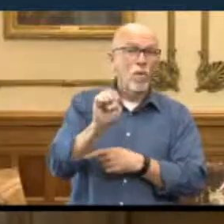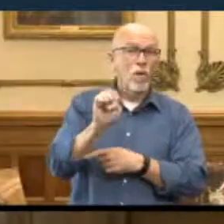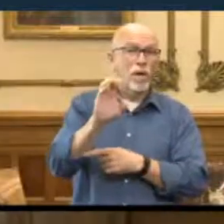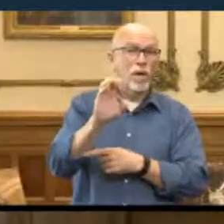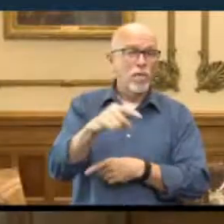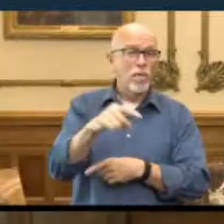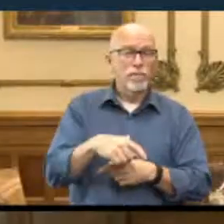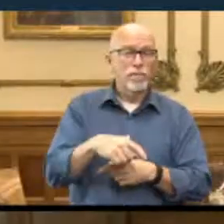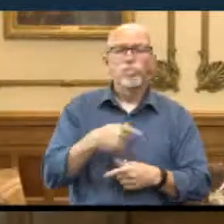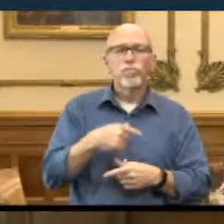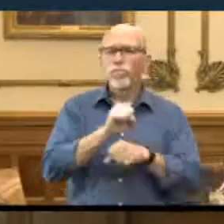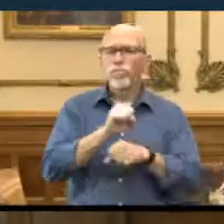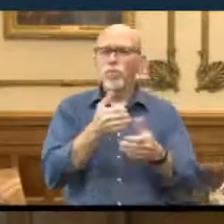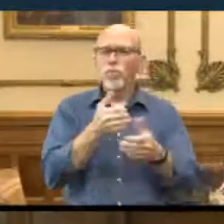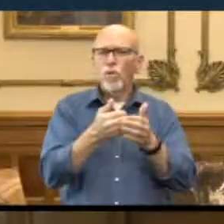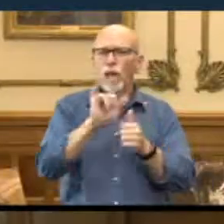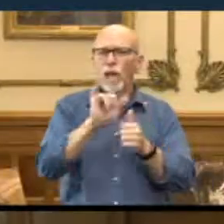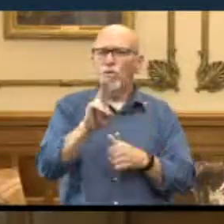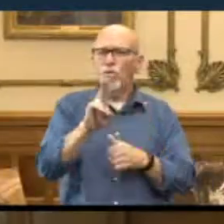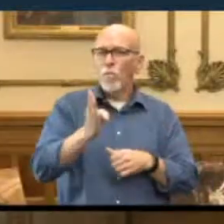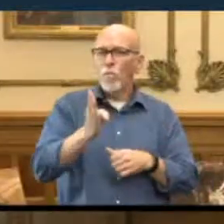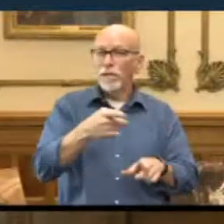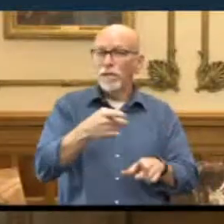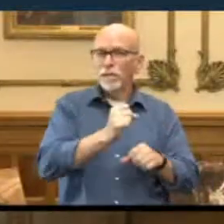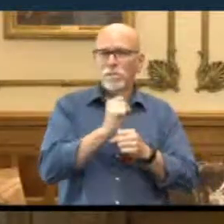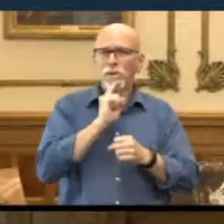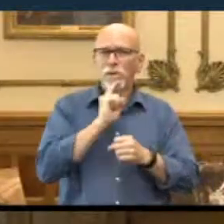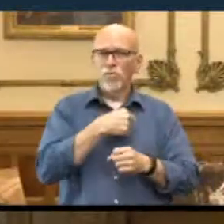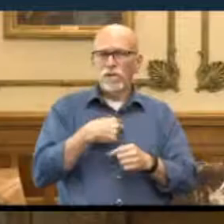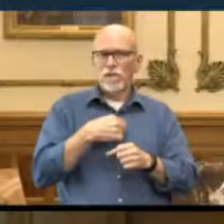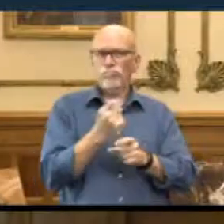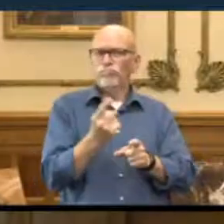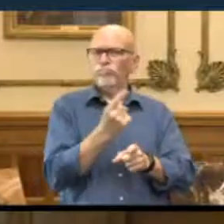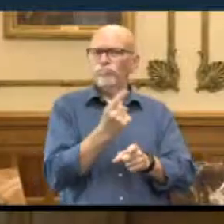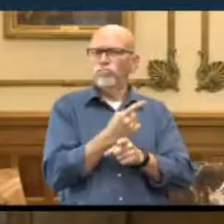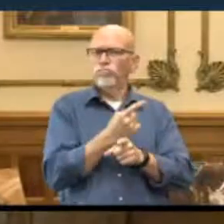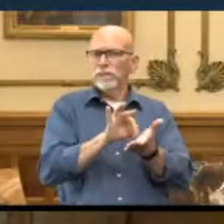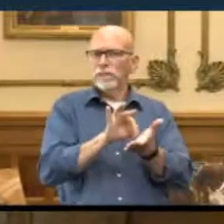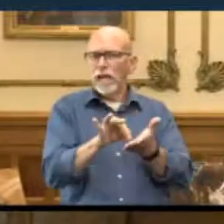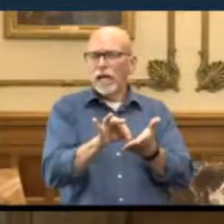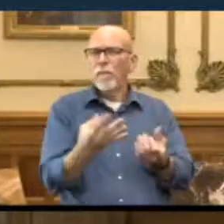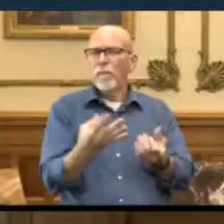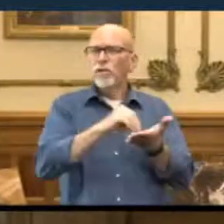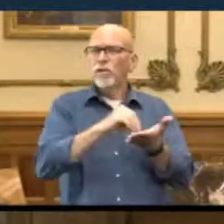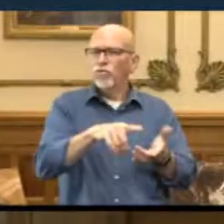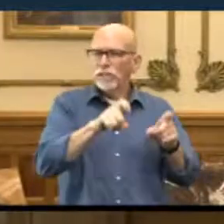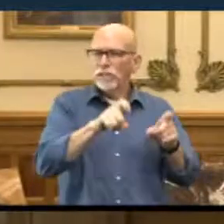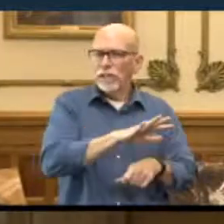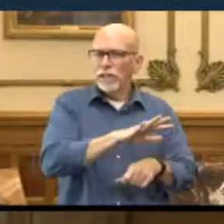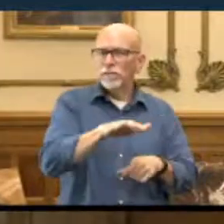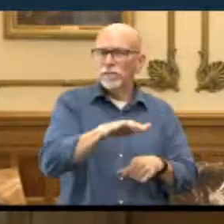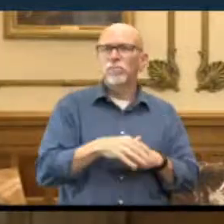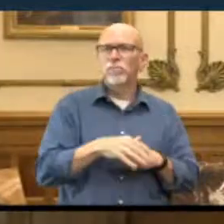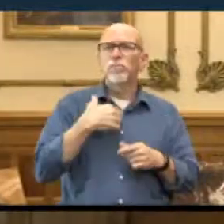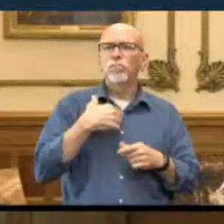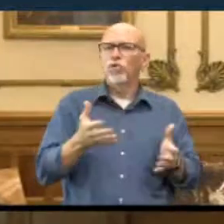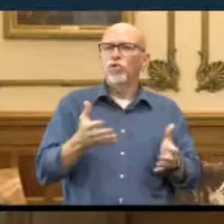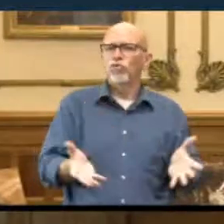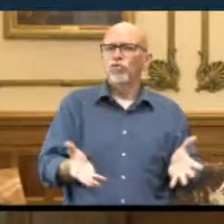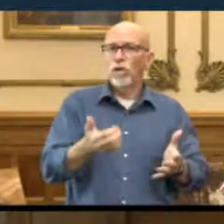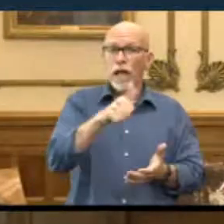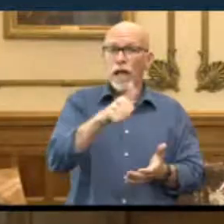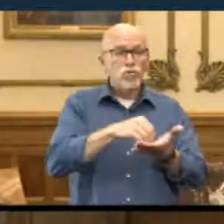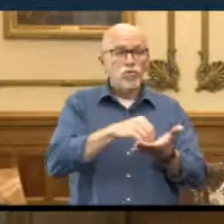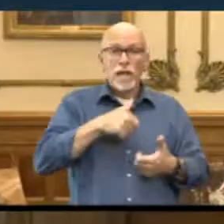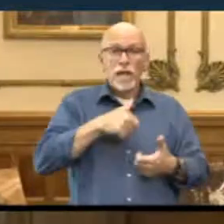been working closely with IU Bloomington to ensure that we are getting an accurate count of students who have been tested. And we want to encourage any student who